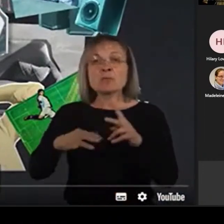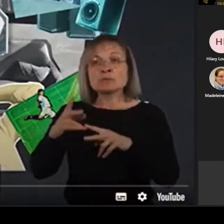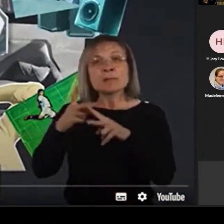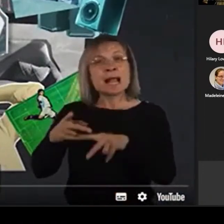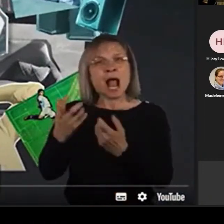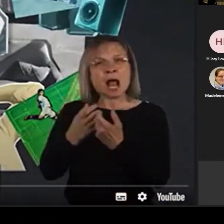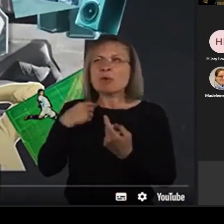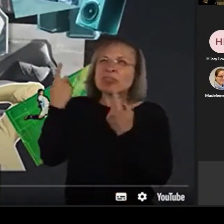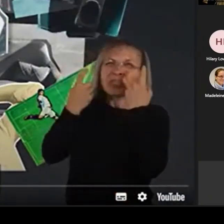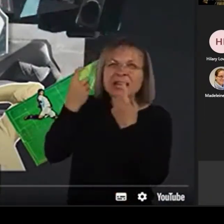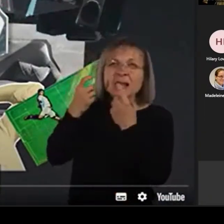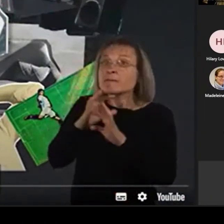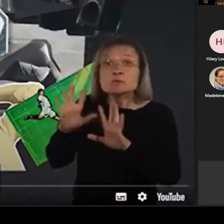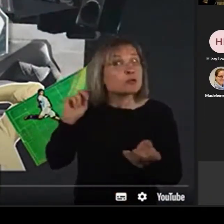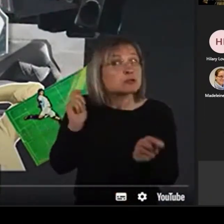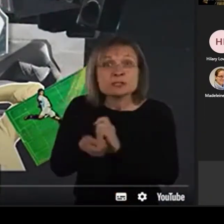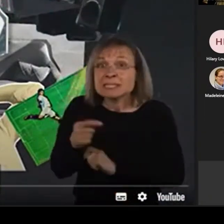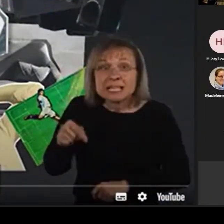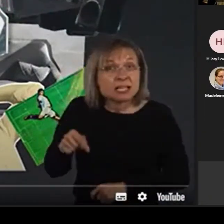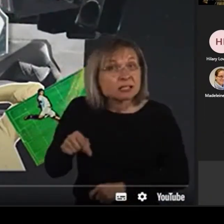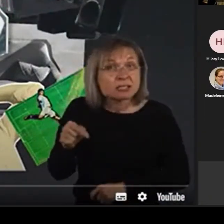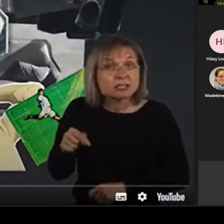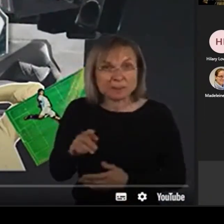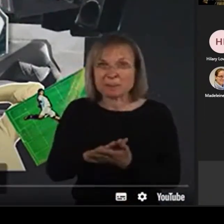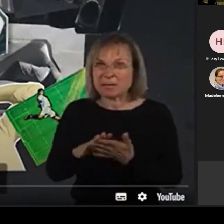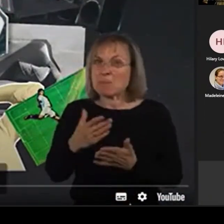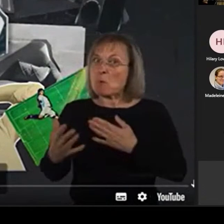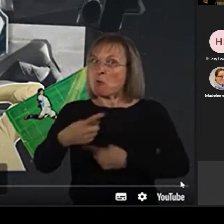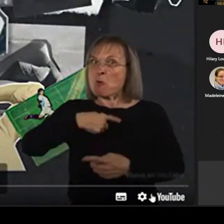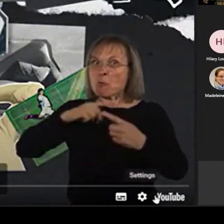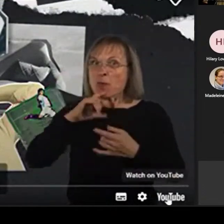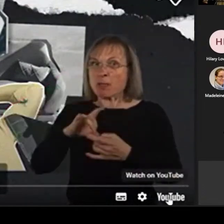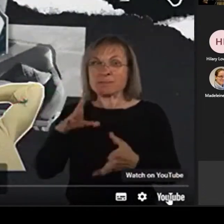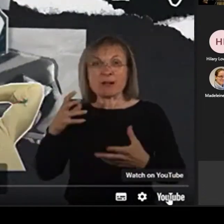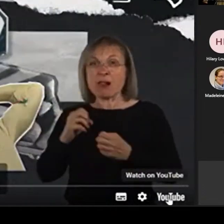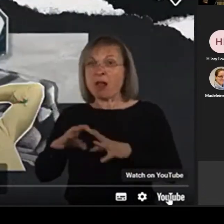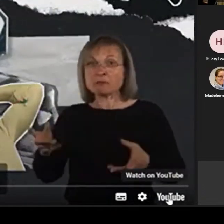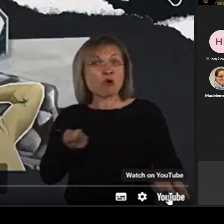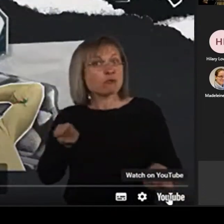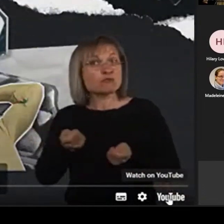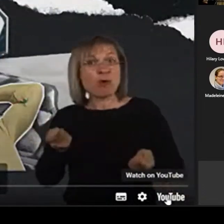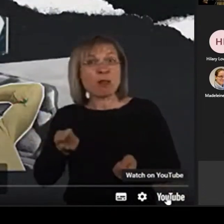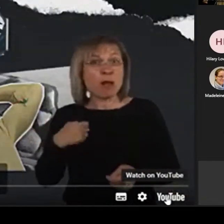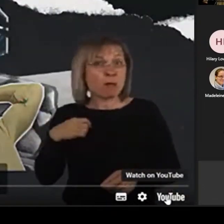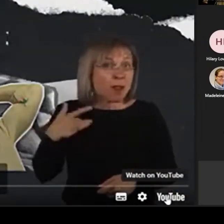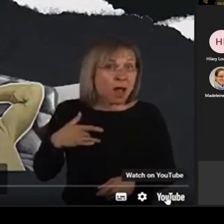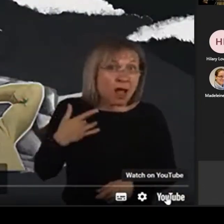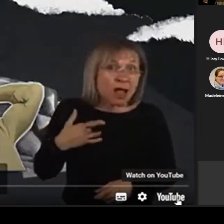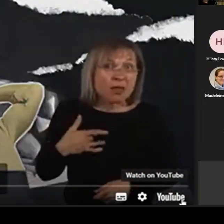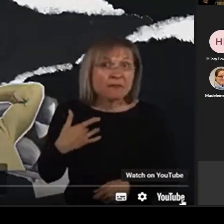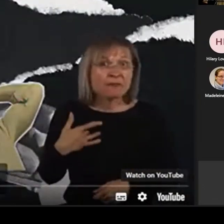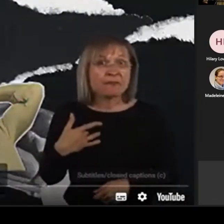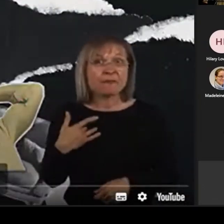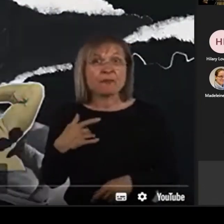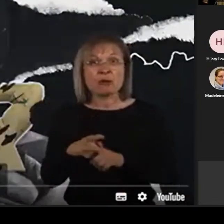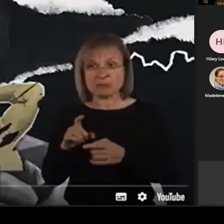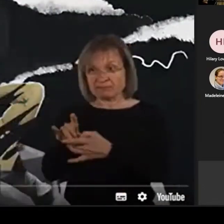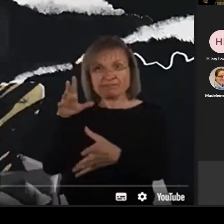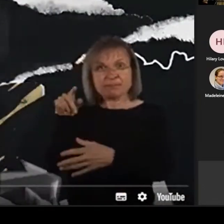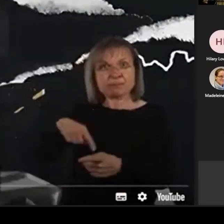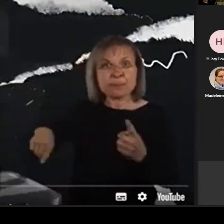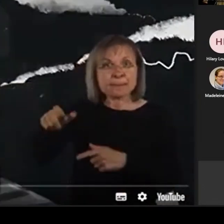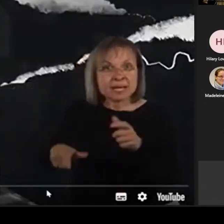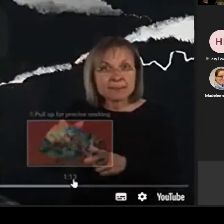And without big changes to the way we think about social care, many more of us will face losing control over our lives